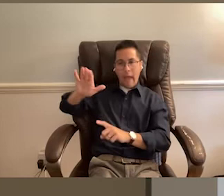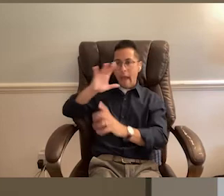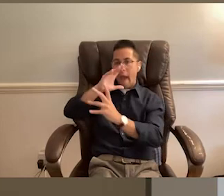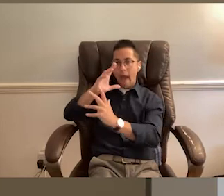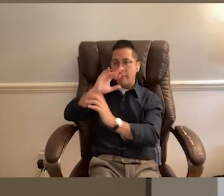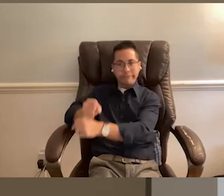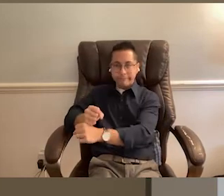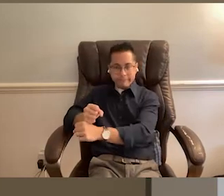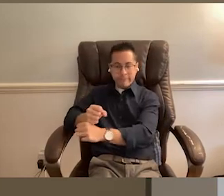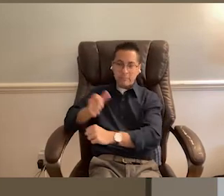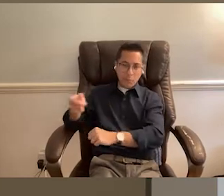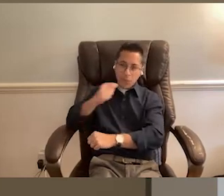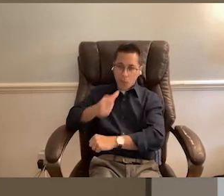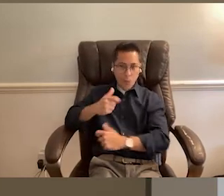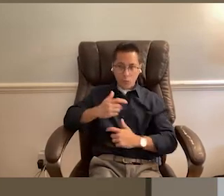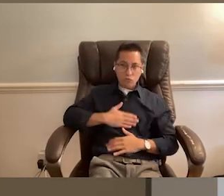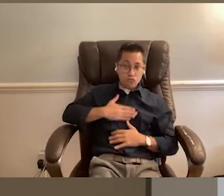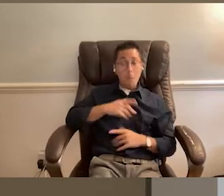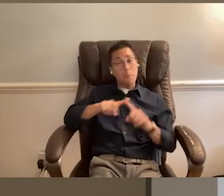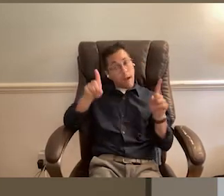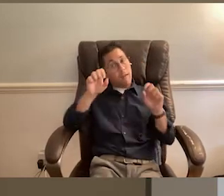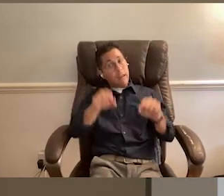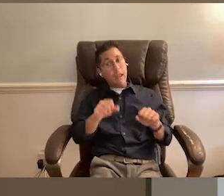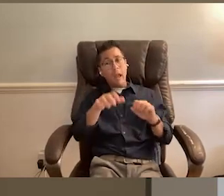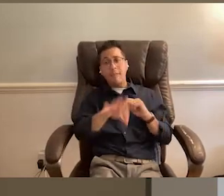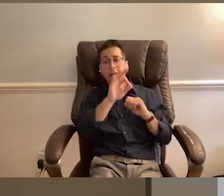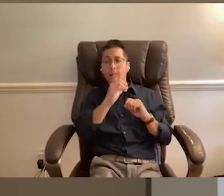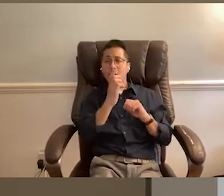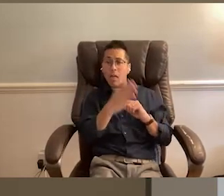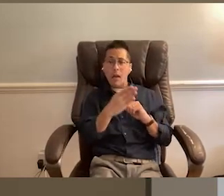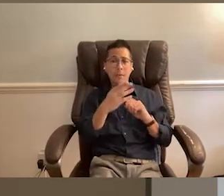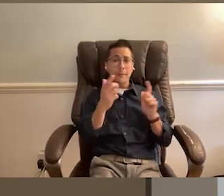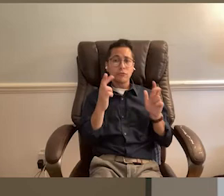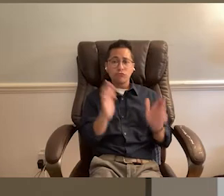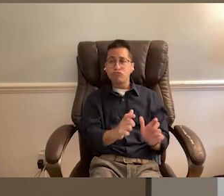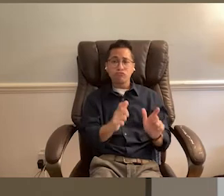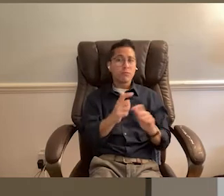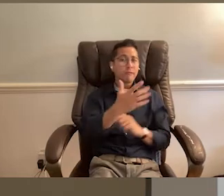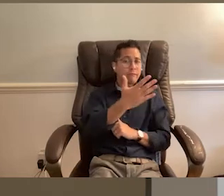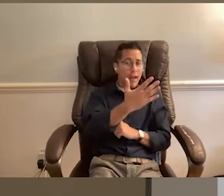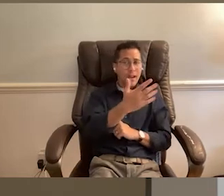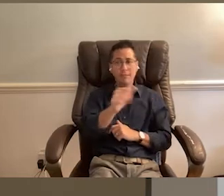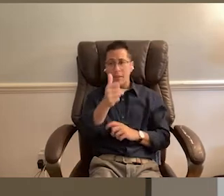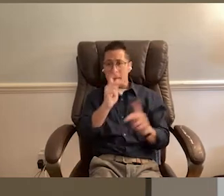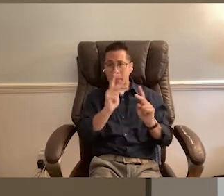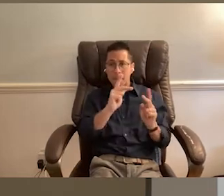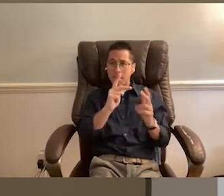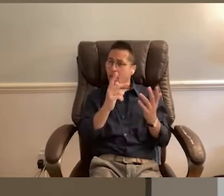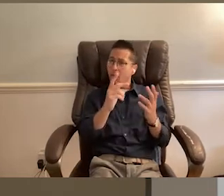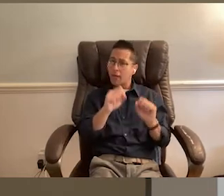like. They can use all the resources on campus for the most part. The library, the Women's Center, there's